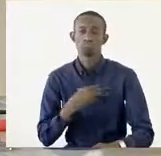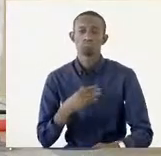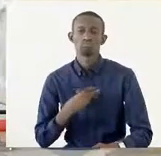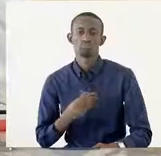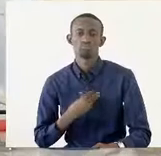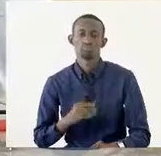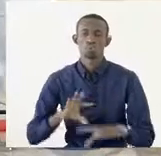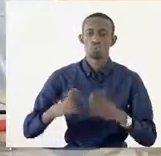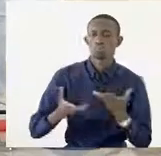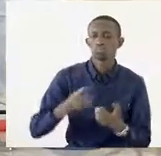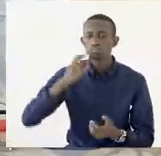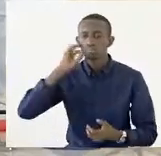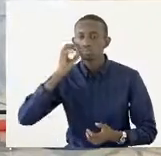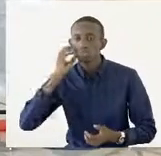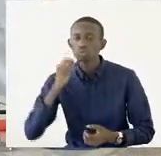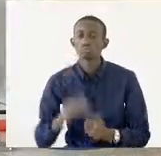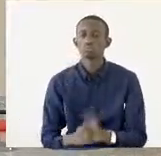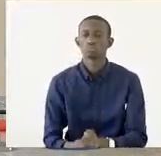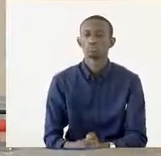orange precipitate.